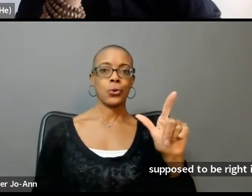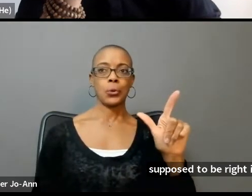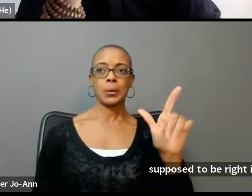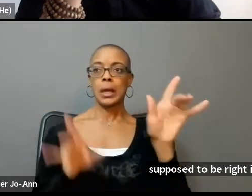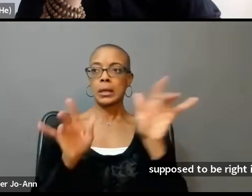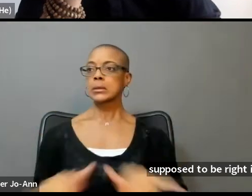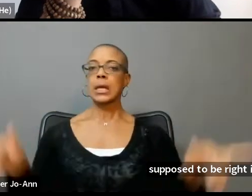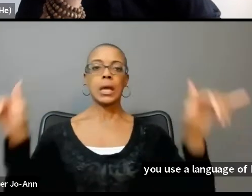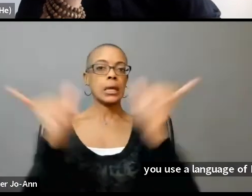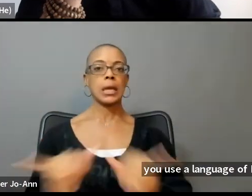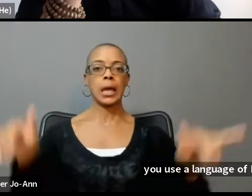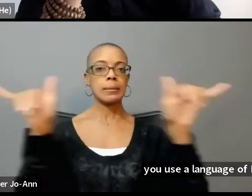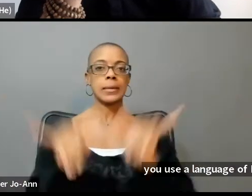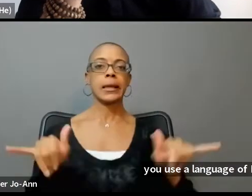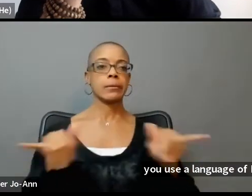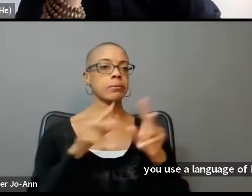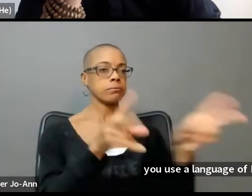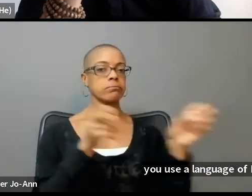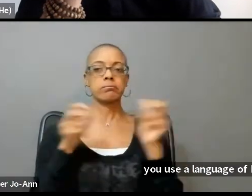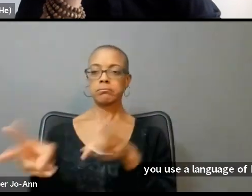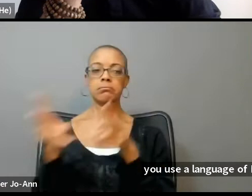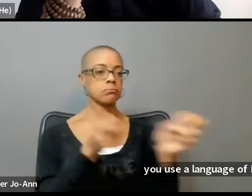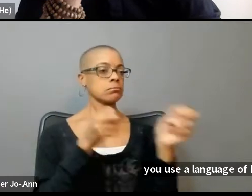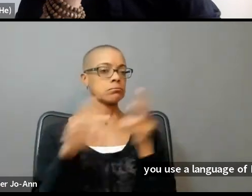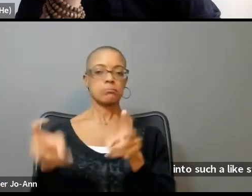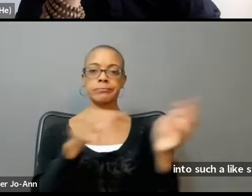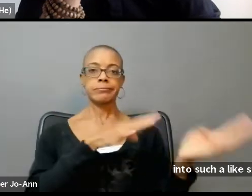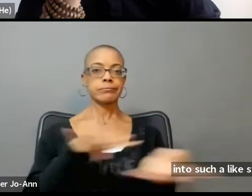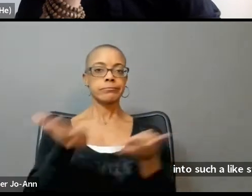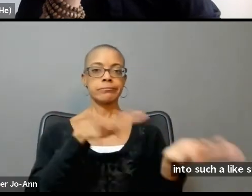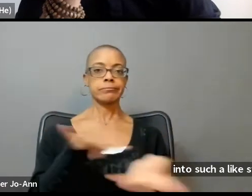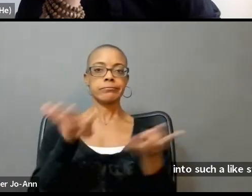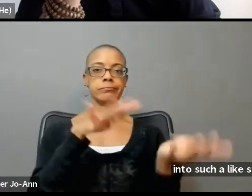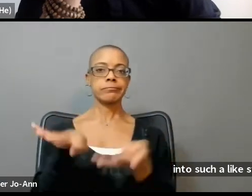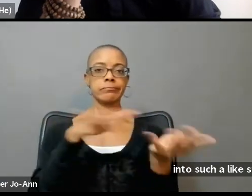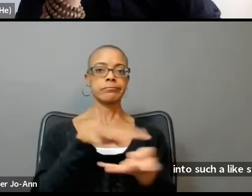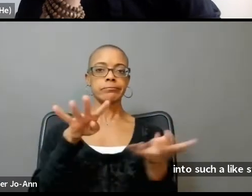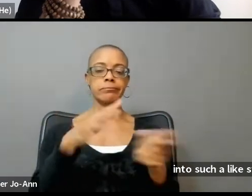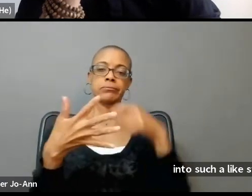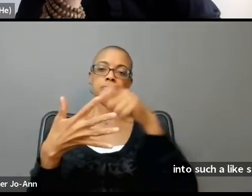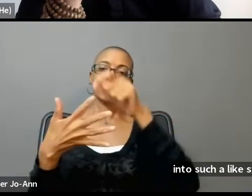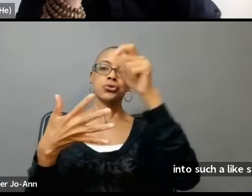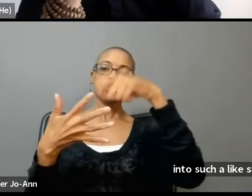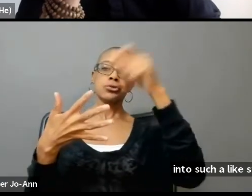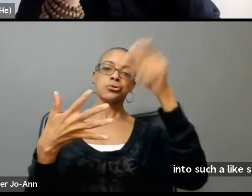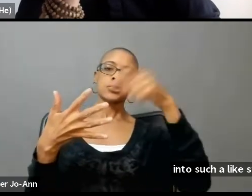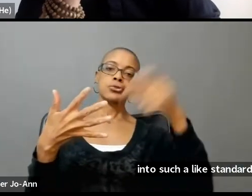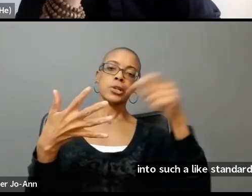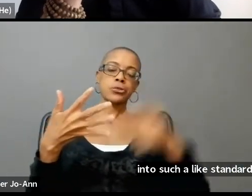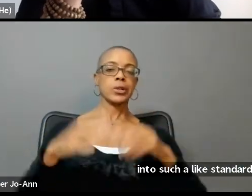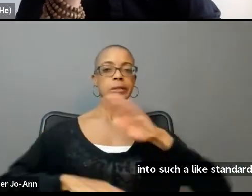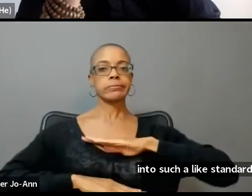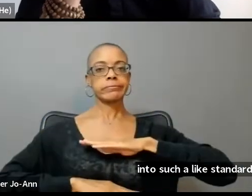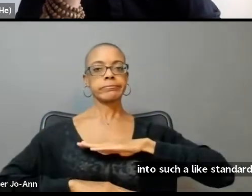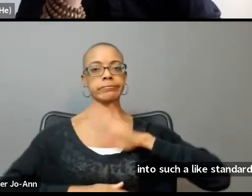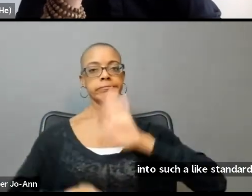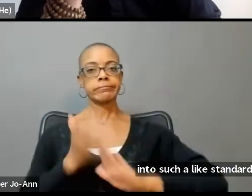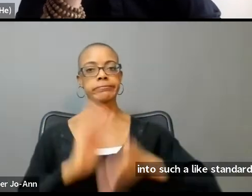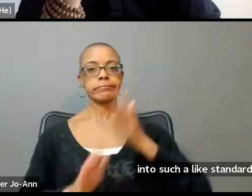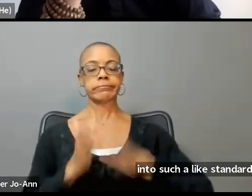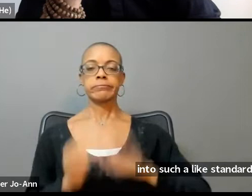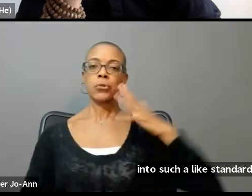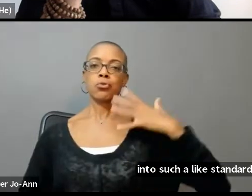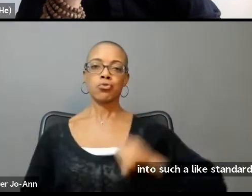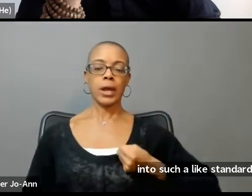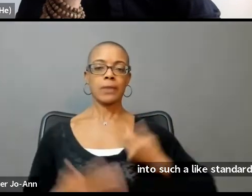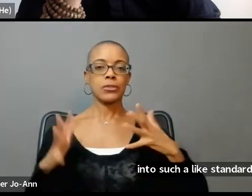copy paste framework of, you need to have all these checks to make the show. And that's sort of the standard that's being produced, right?